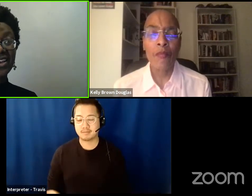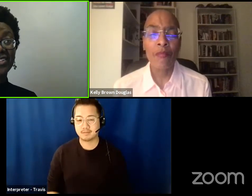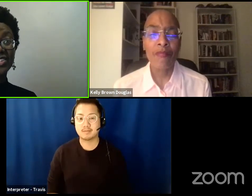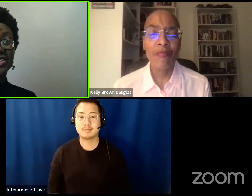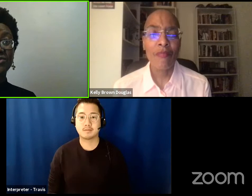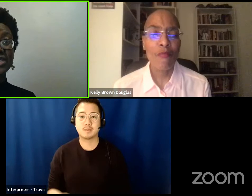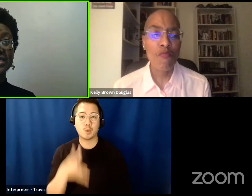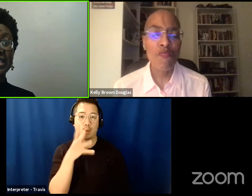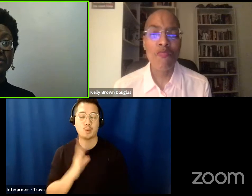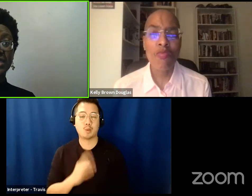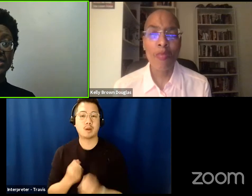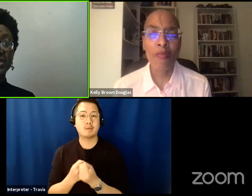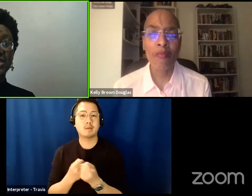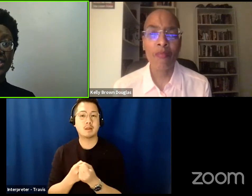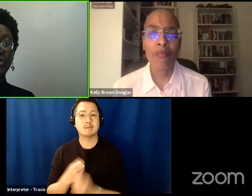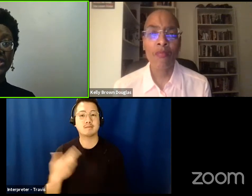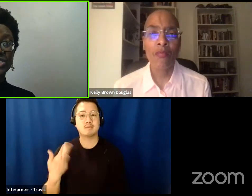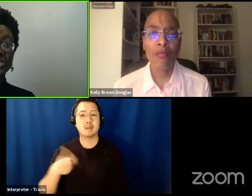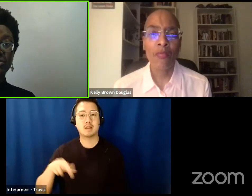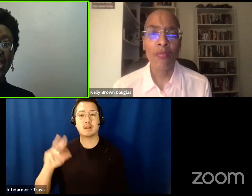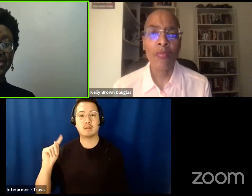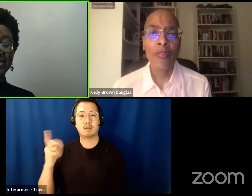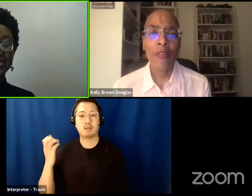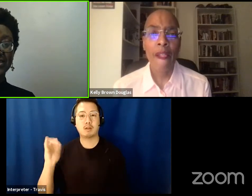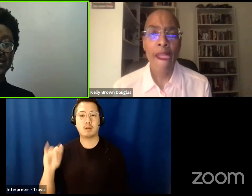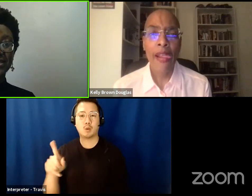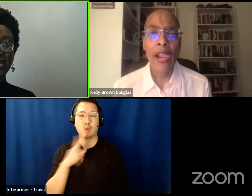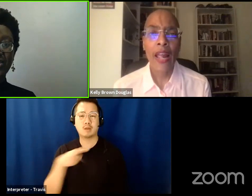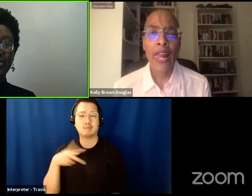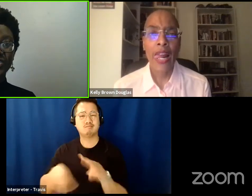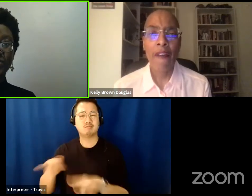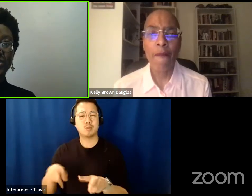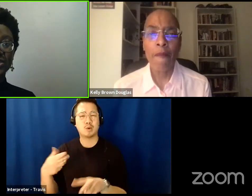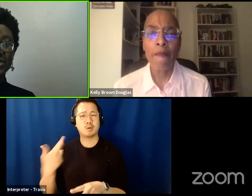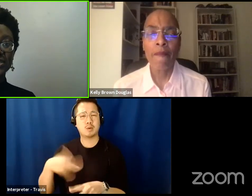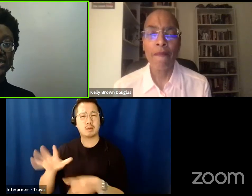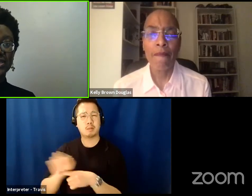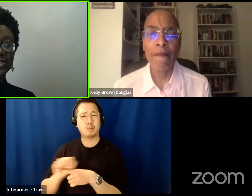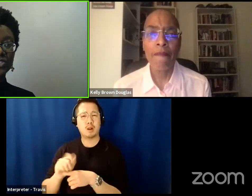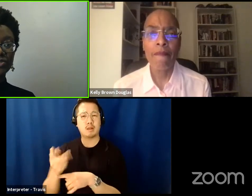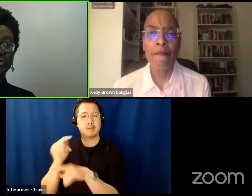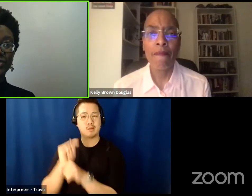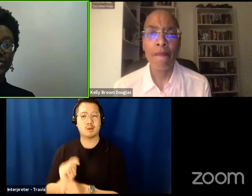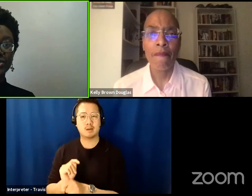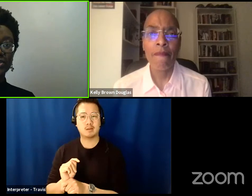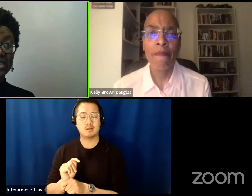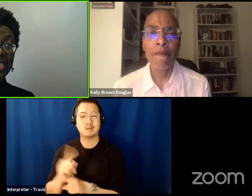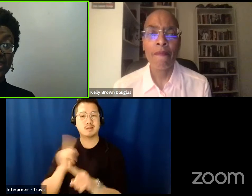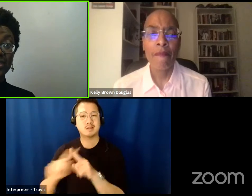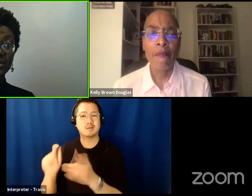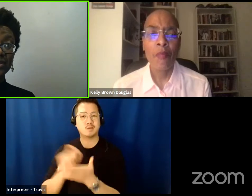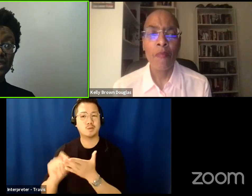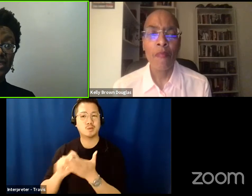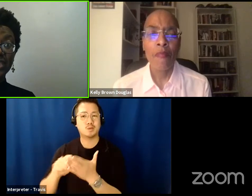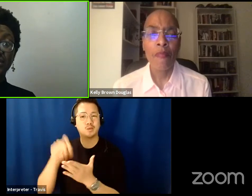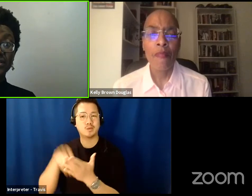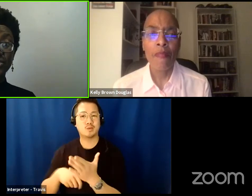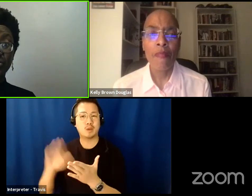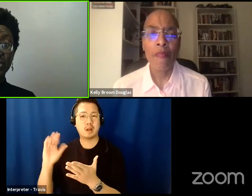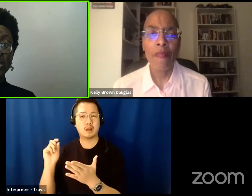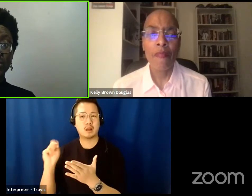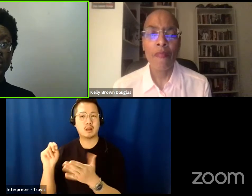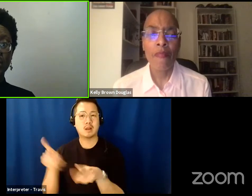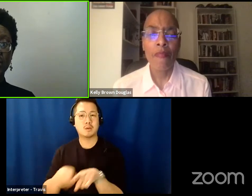Womanist theology re-examines a religion's practices, rituals, scriptural canon, and